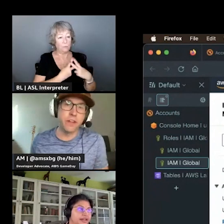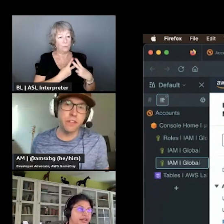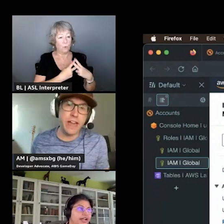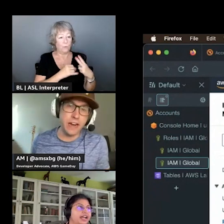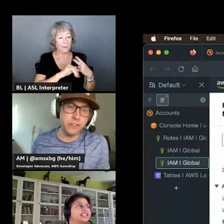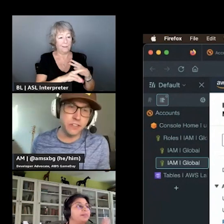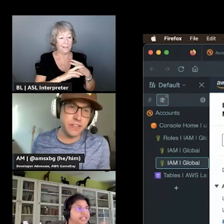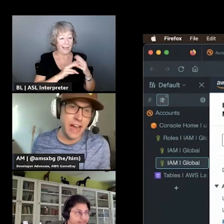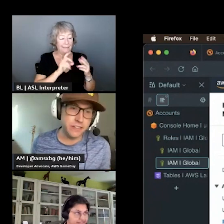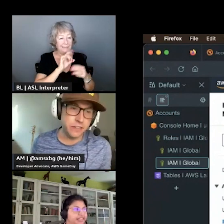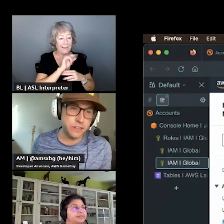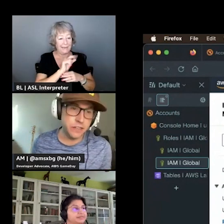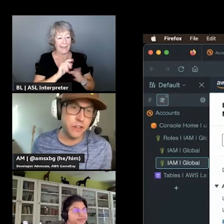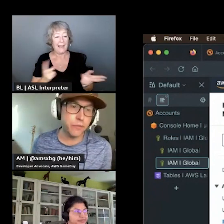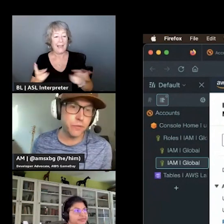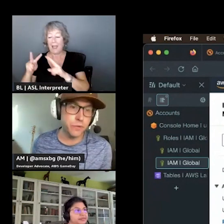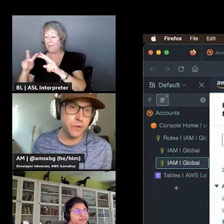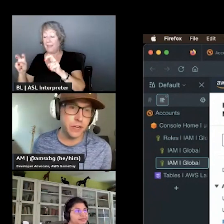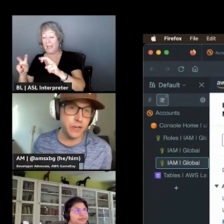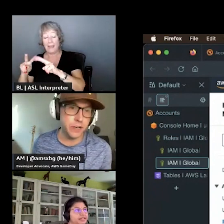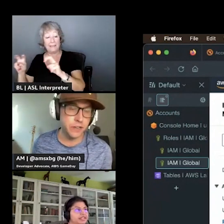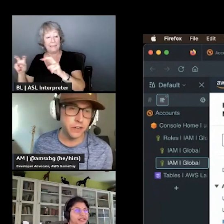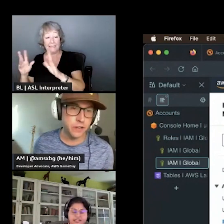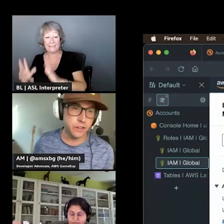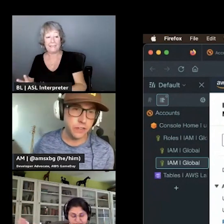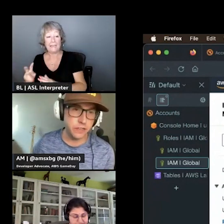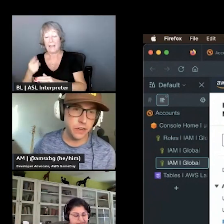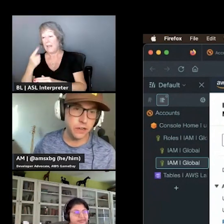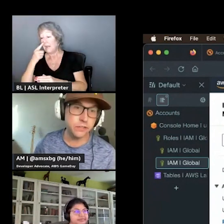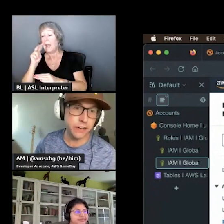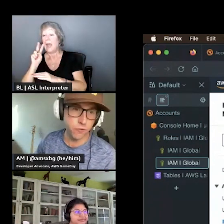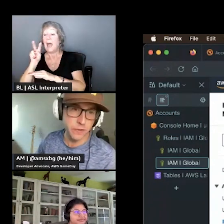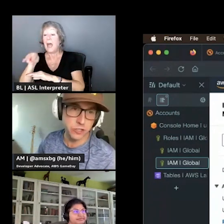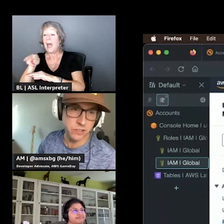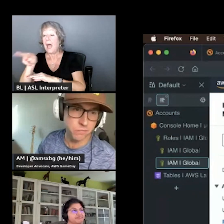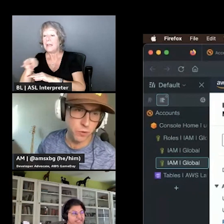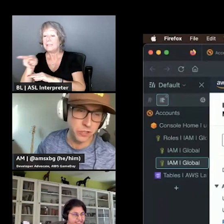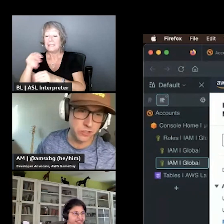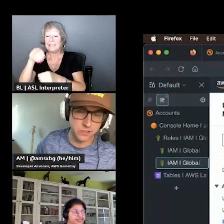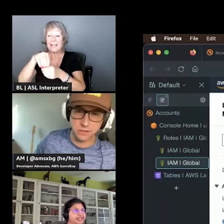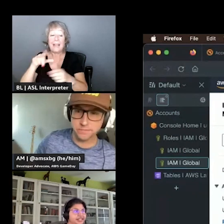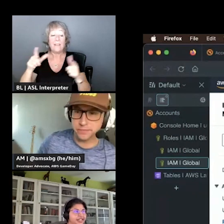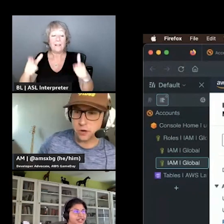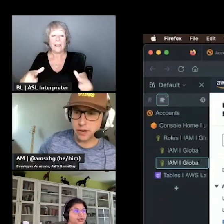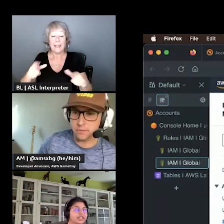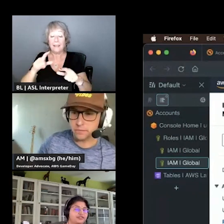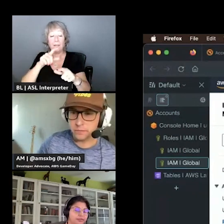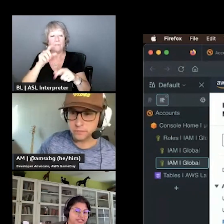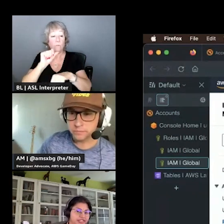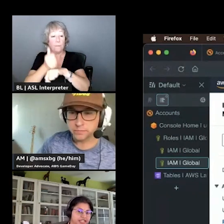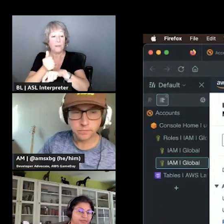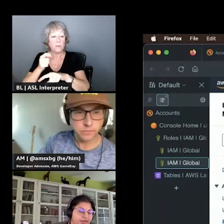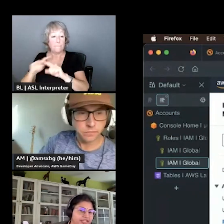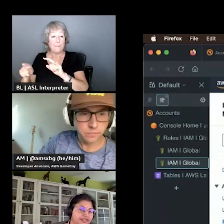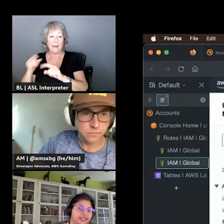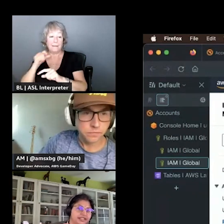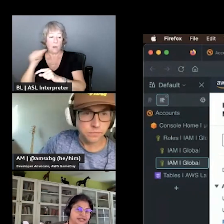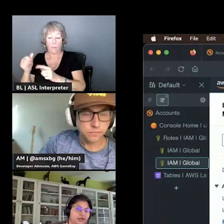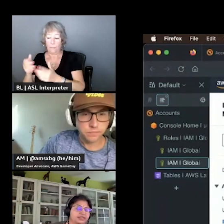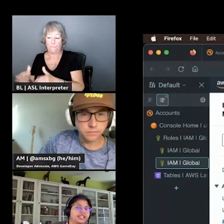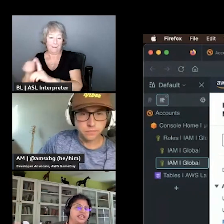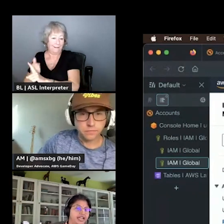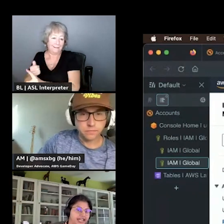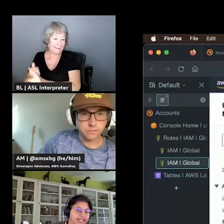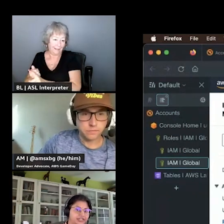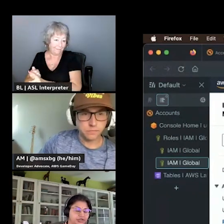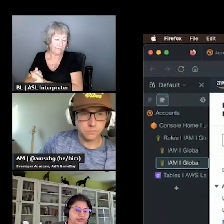And the analyst is accessing it through lake formation. The lake formation permissions. Then. Yep. Okay. So lake formation, the important